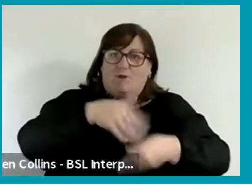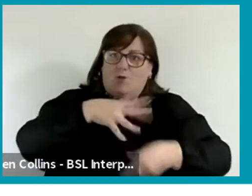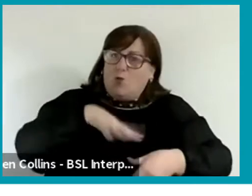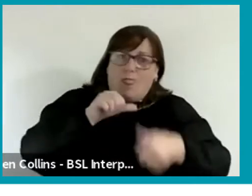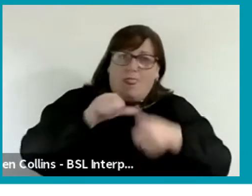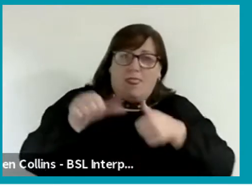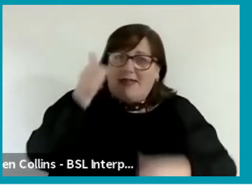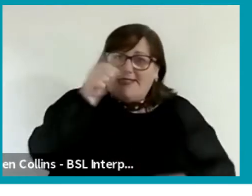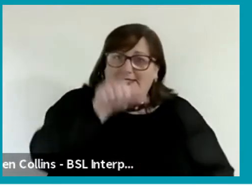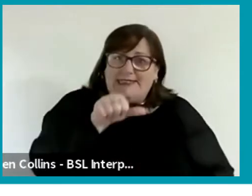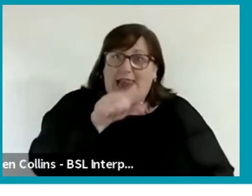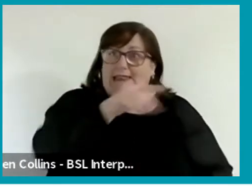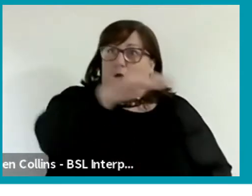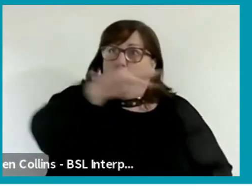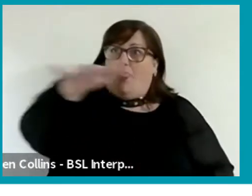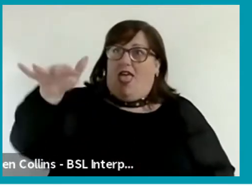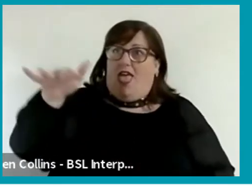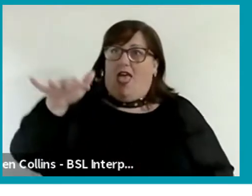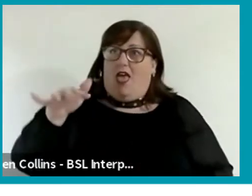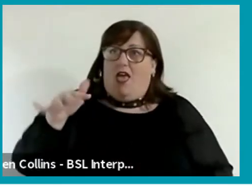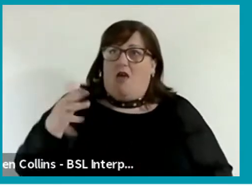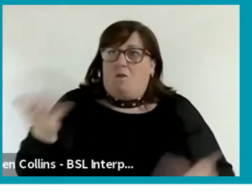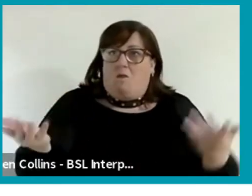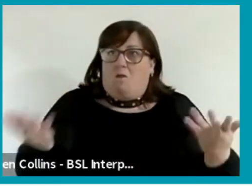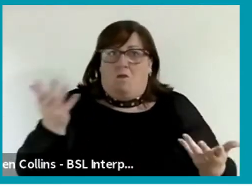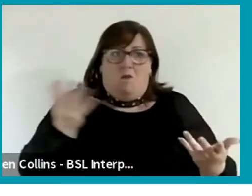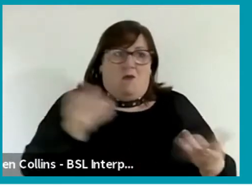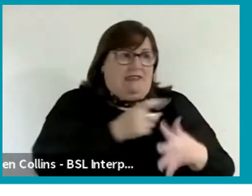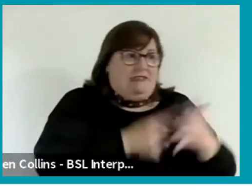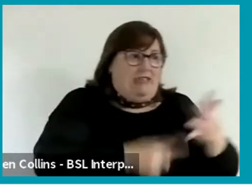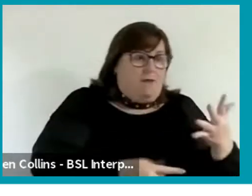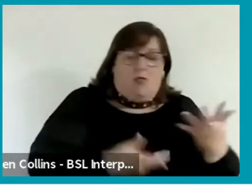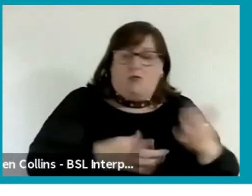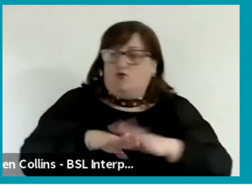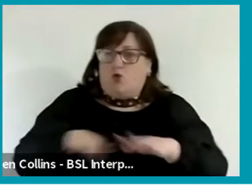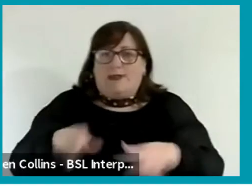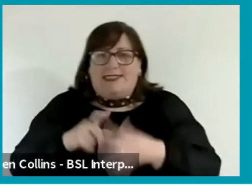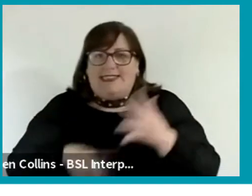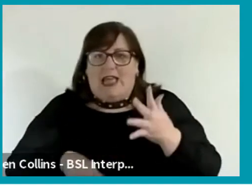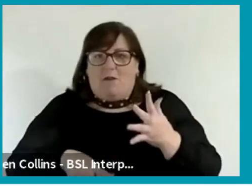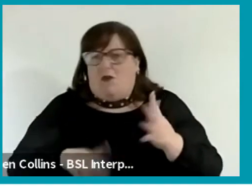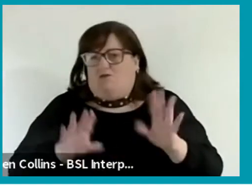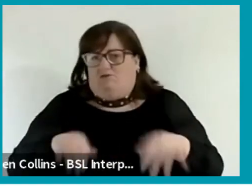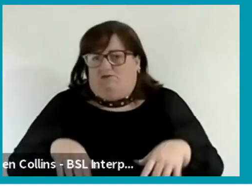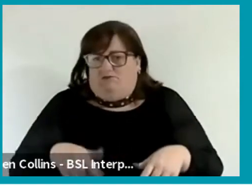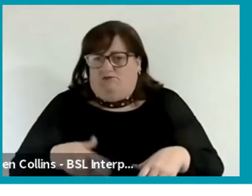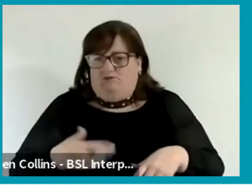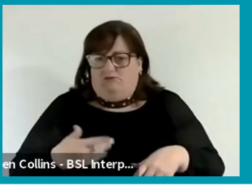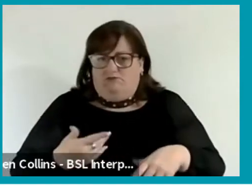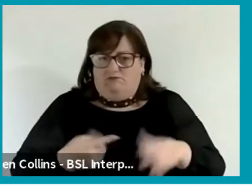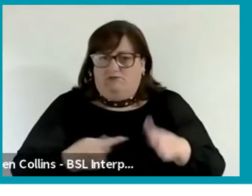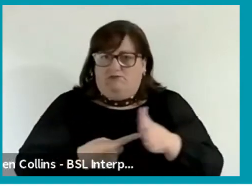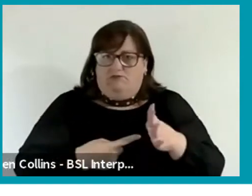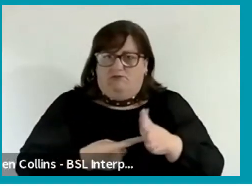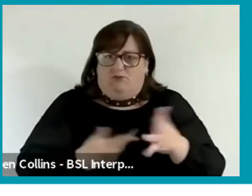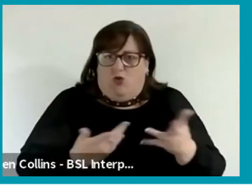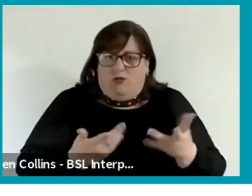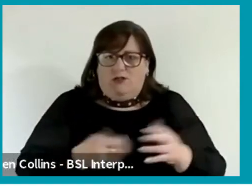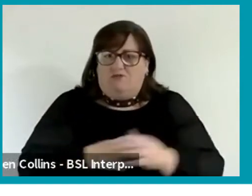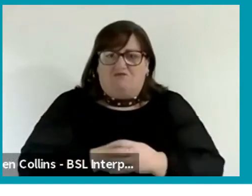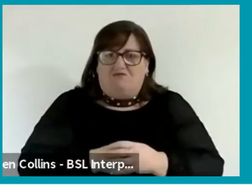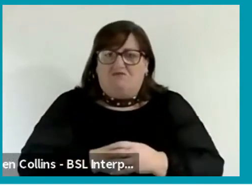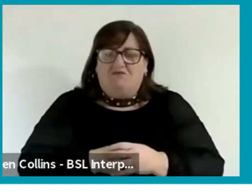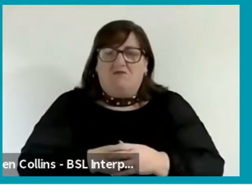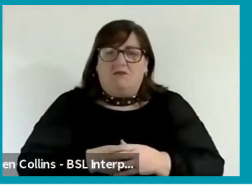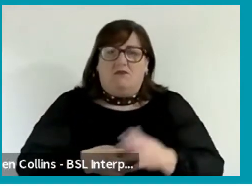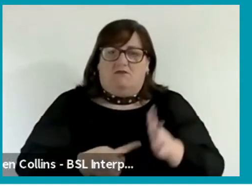there. And whether they be disabled or non-disabled is not really the requirement for the job. What matters is whether they can